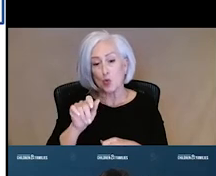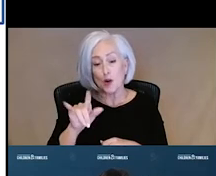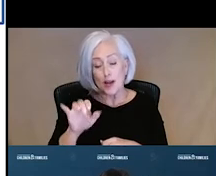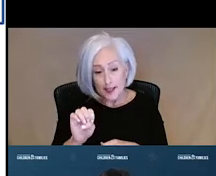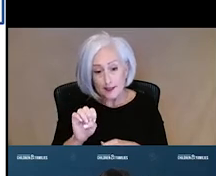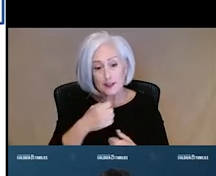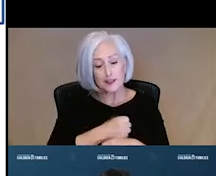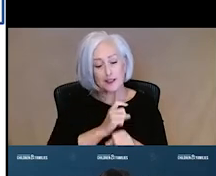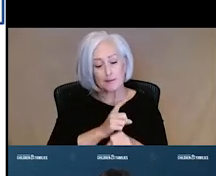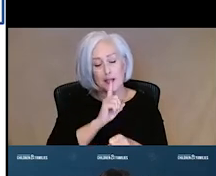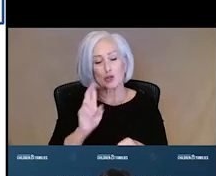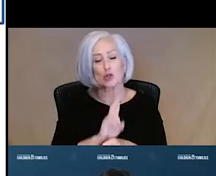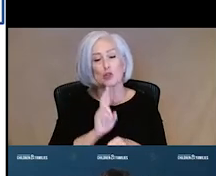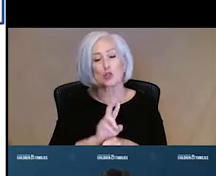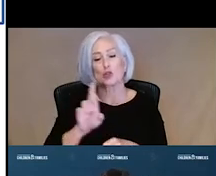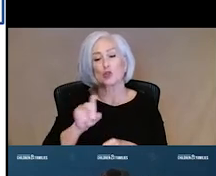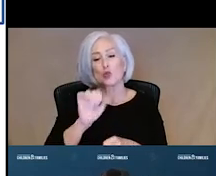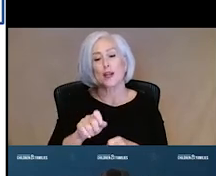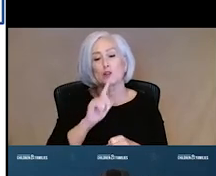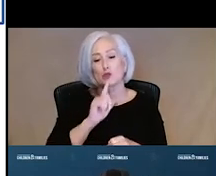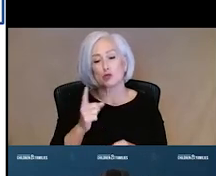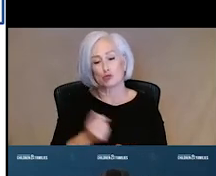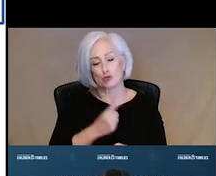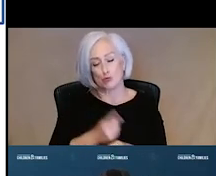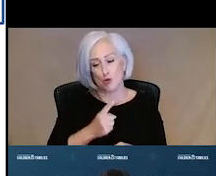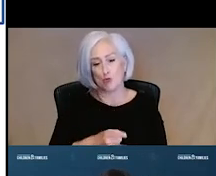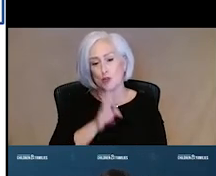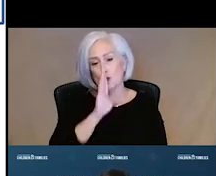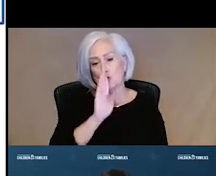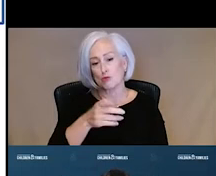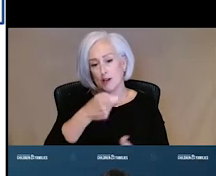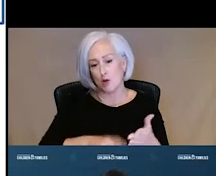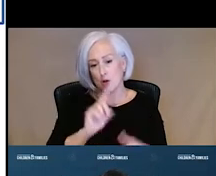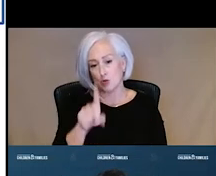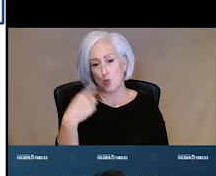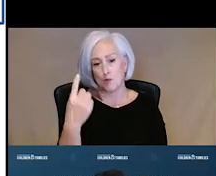is being applied to eligible direct costs only.